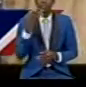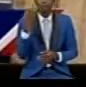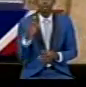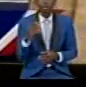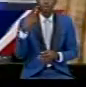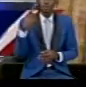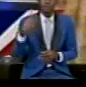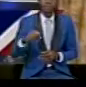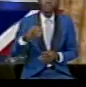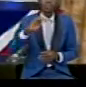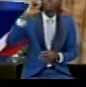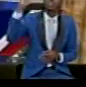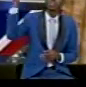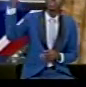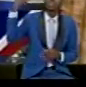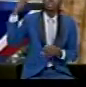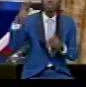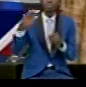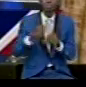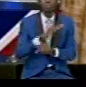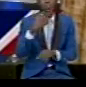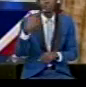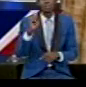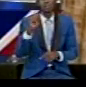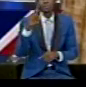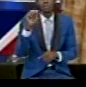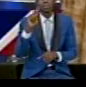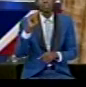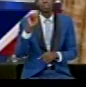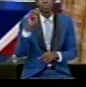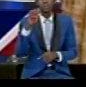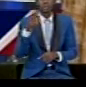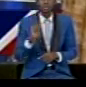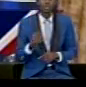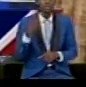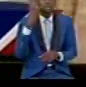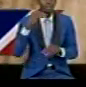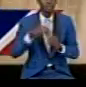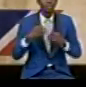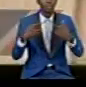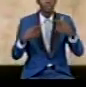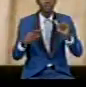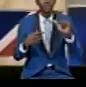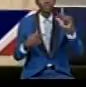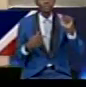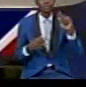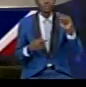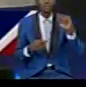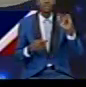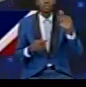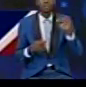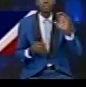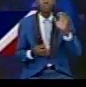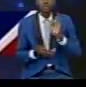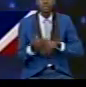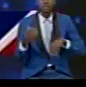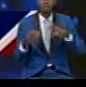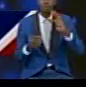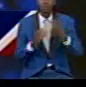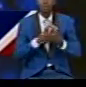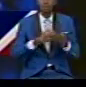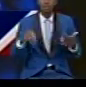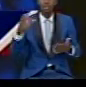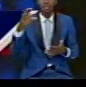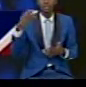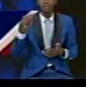the graceful Galatians. Failing attitude. Look at Galatians chapter 4, verse 16. Am